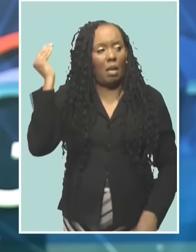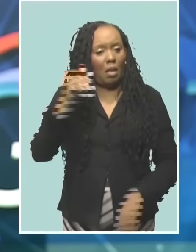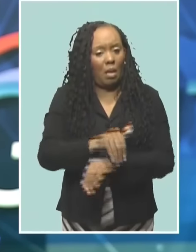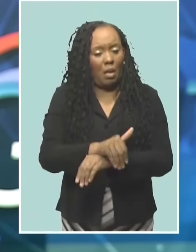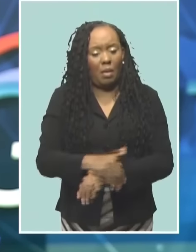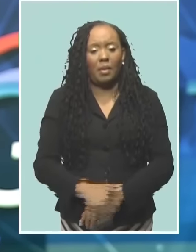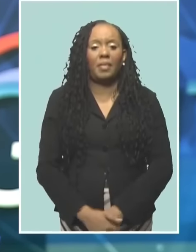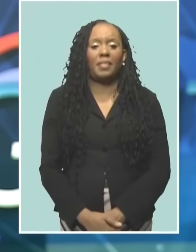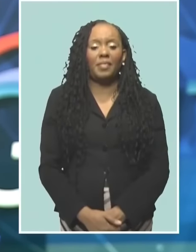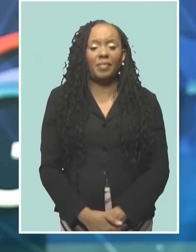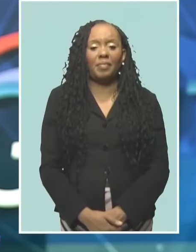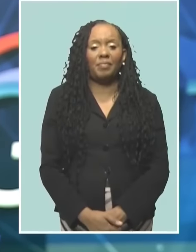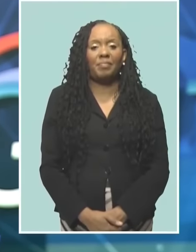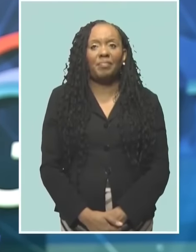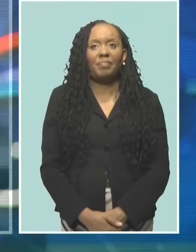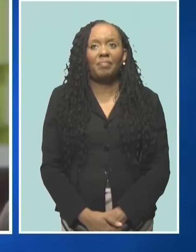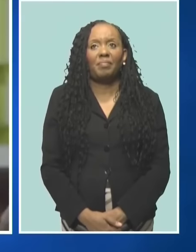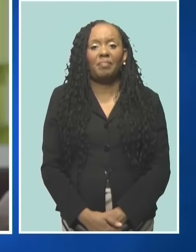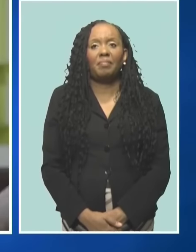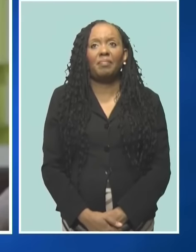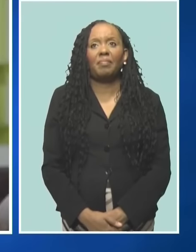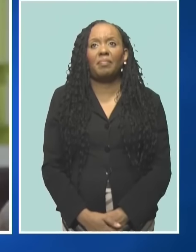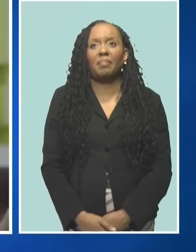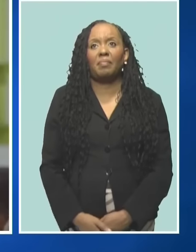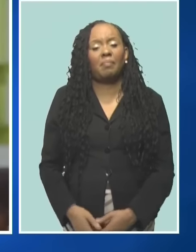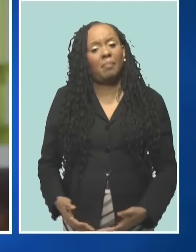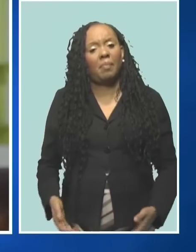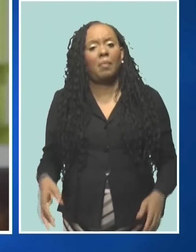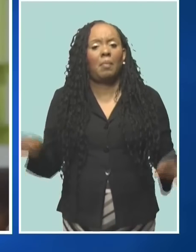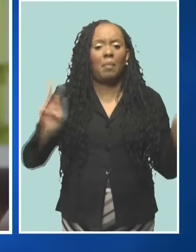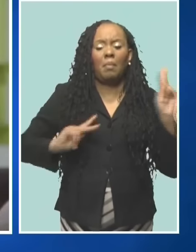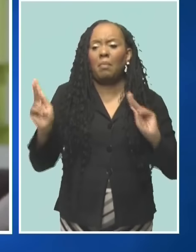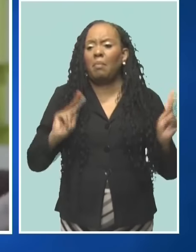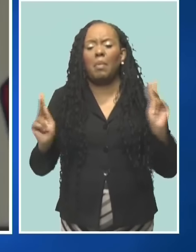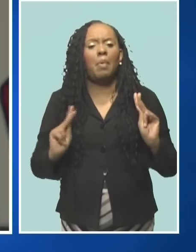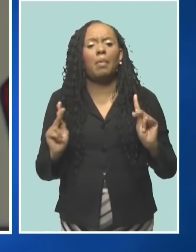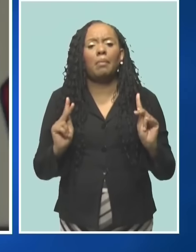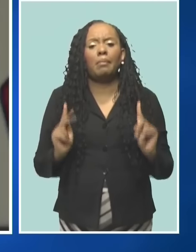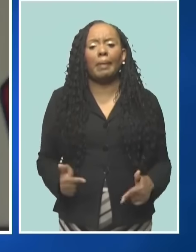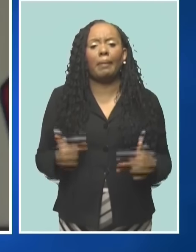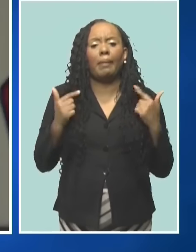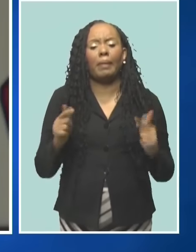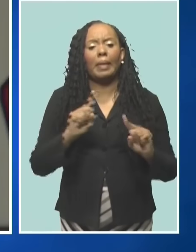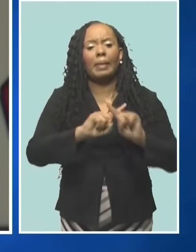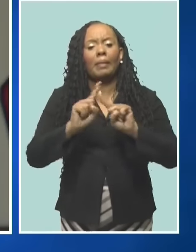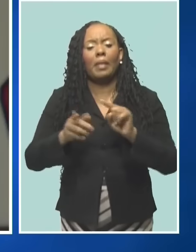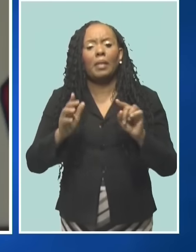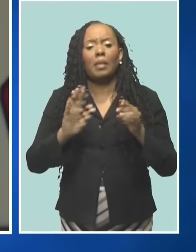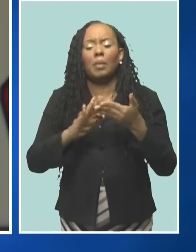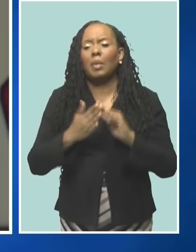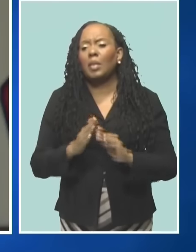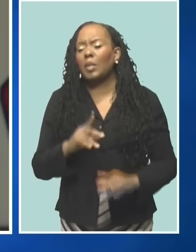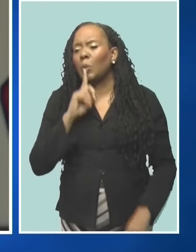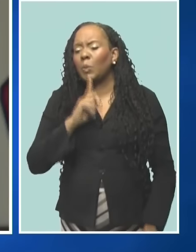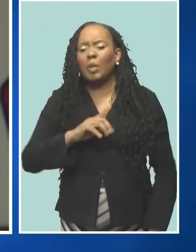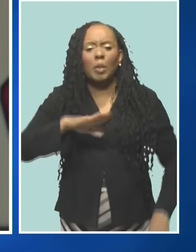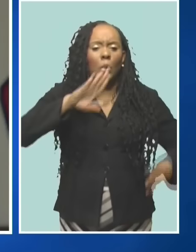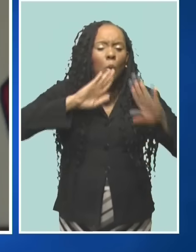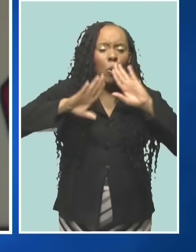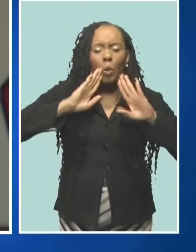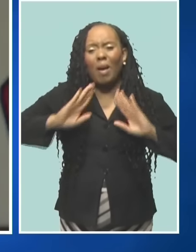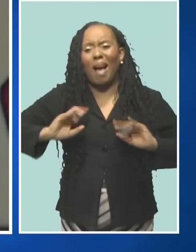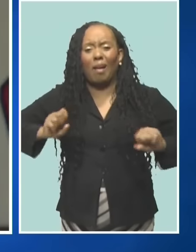Solidarity House. The anxiety and annoyance endured by members of various communities as a result of the motorcycles and cars stunting and racing